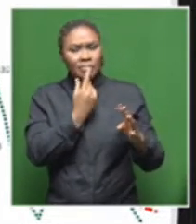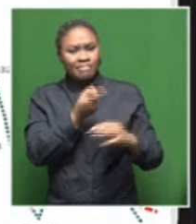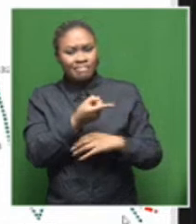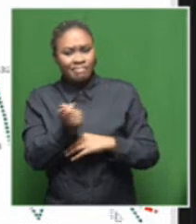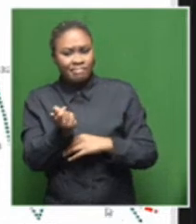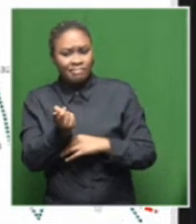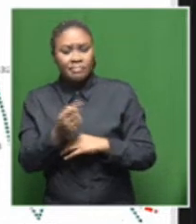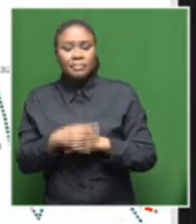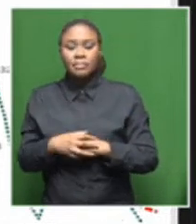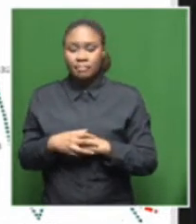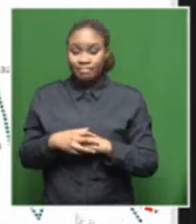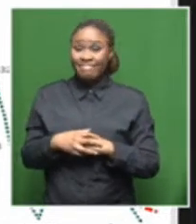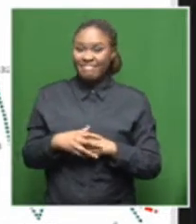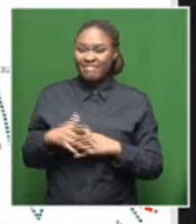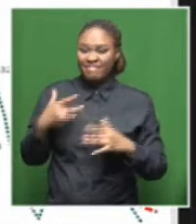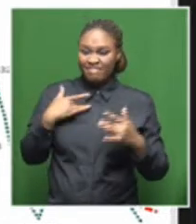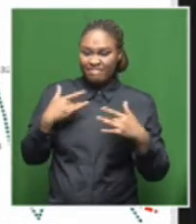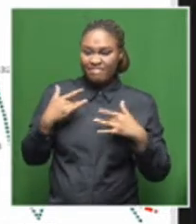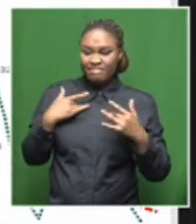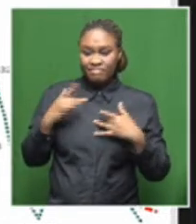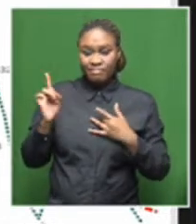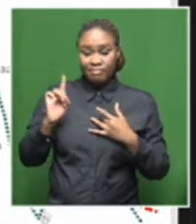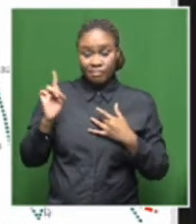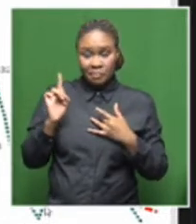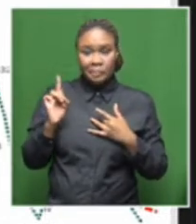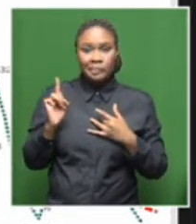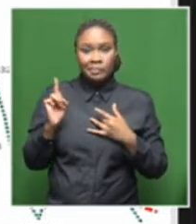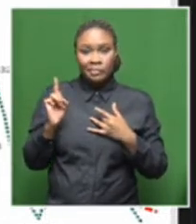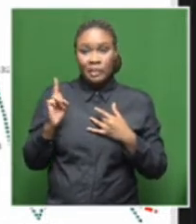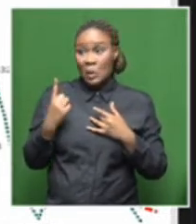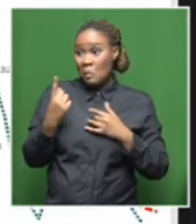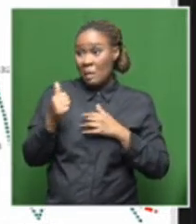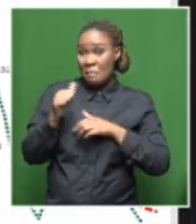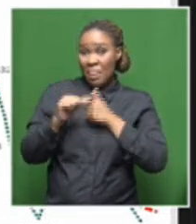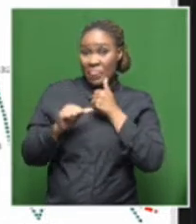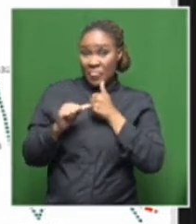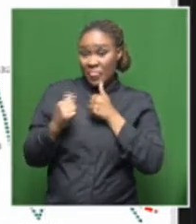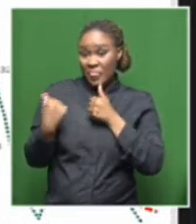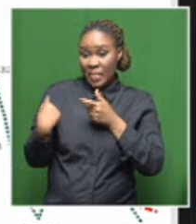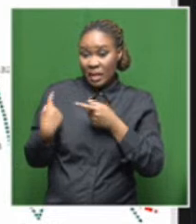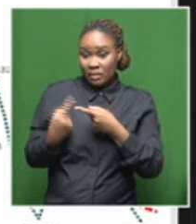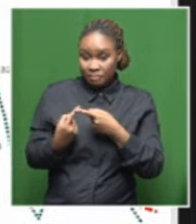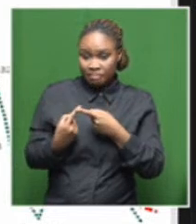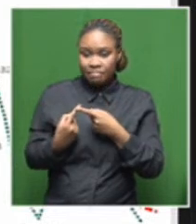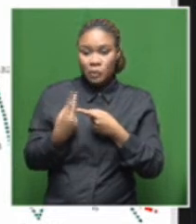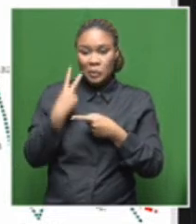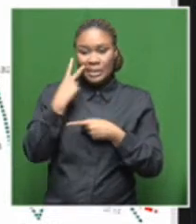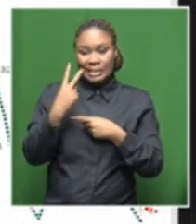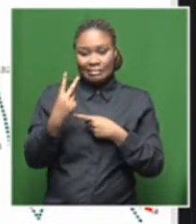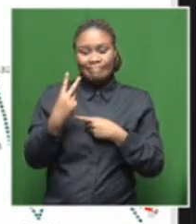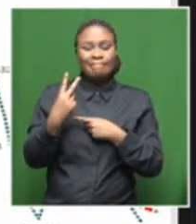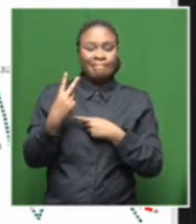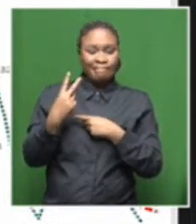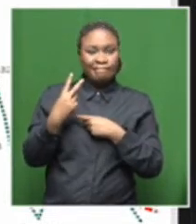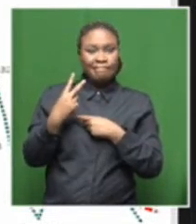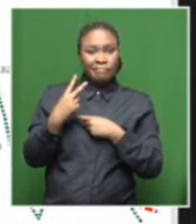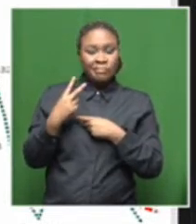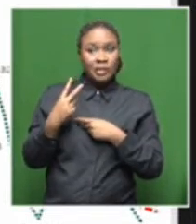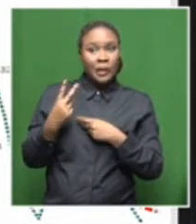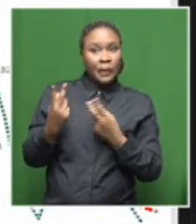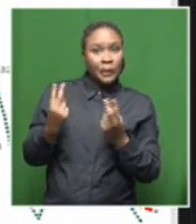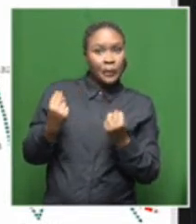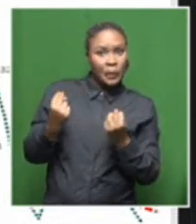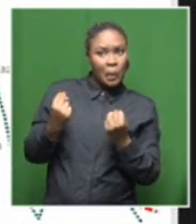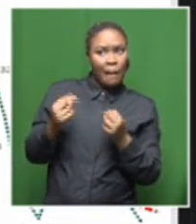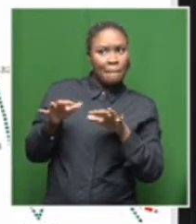trend, is that in the last month and a half, we are seeing a fewer number of new